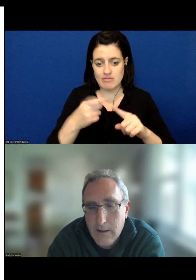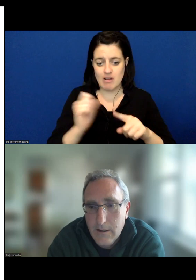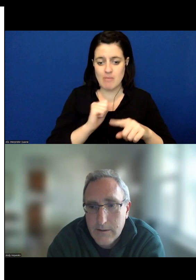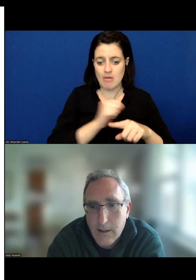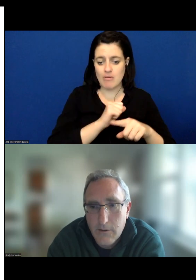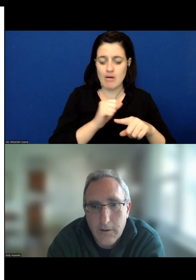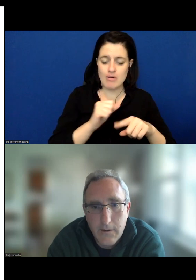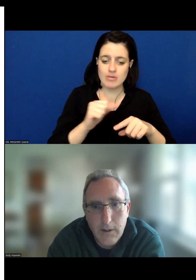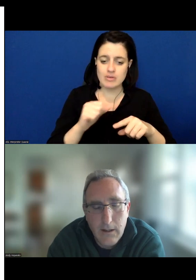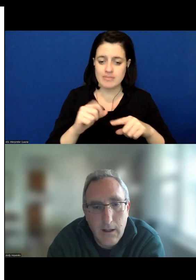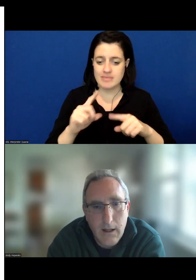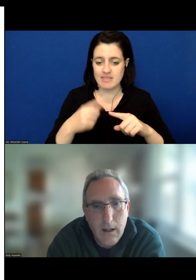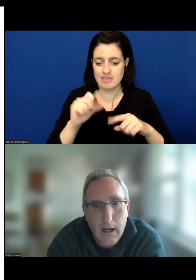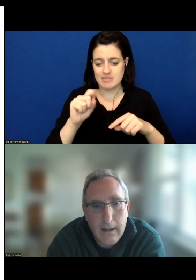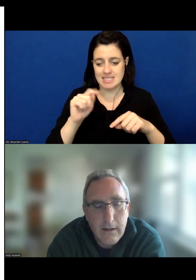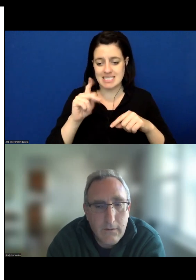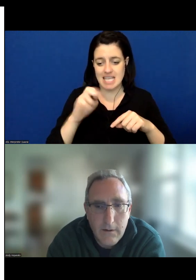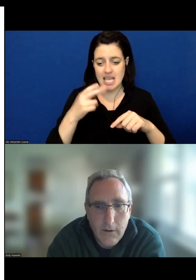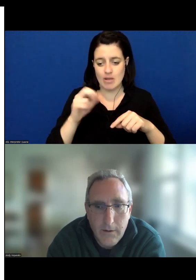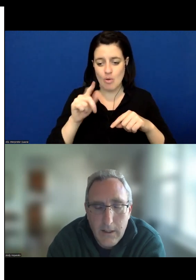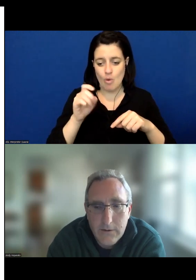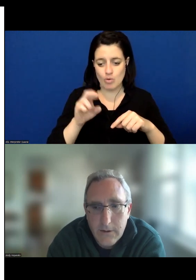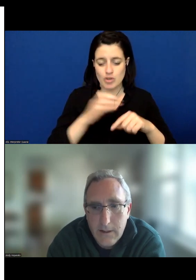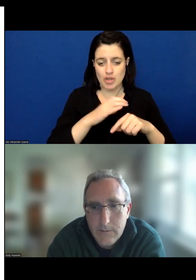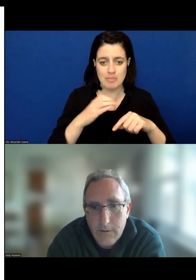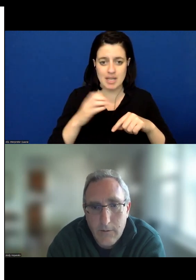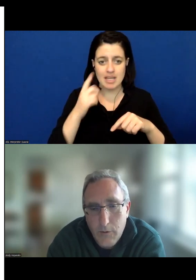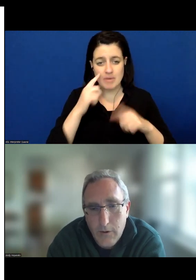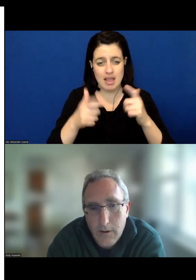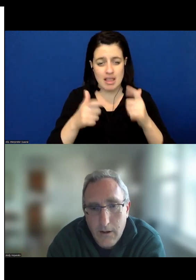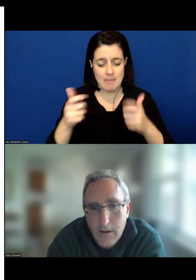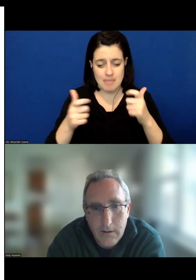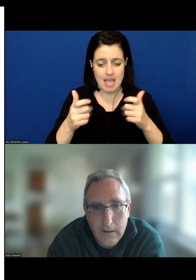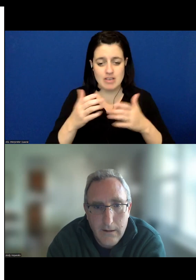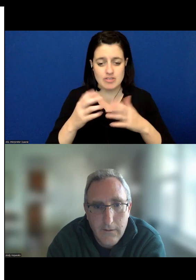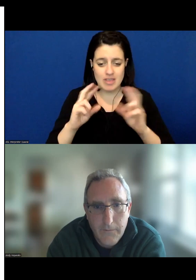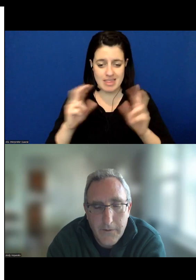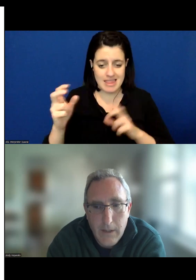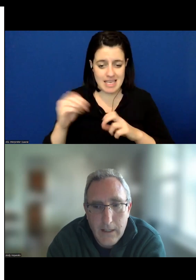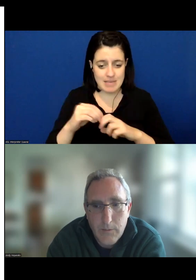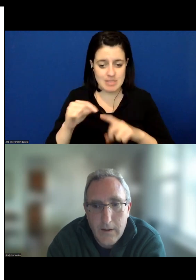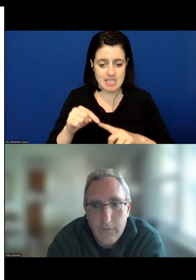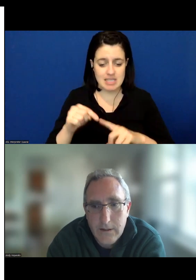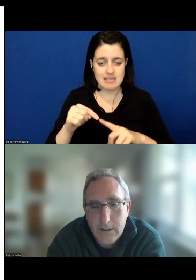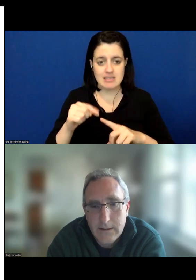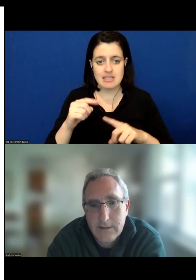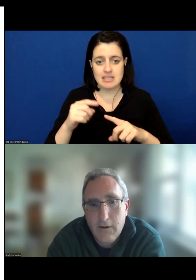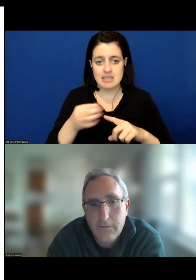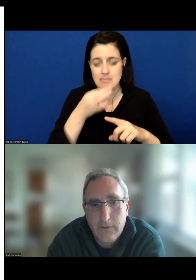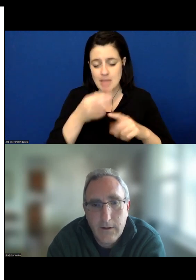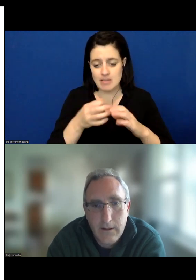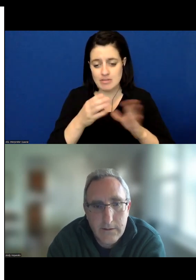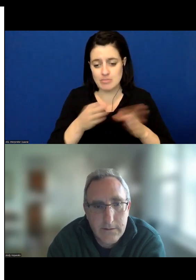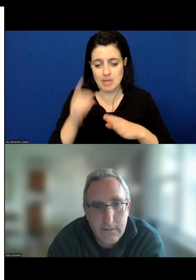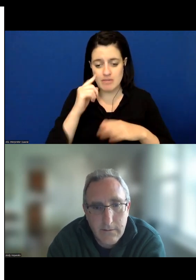Impact Stakeholder Committee. I think the major themes of the report are the master plan for aging